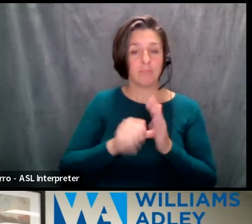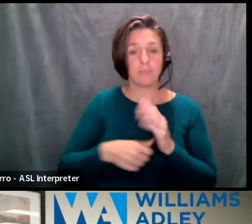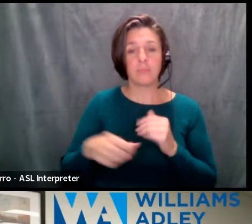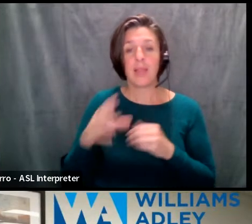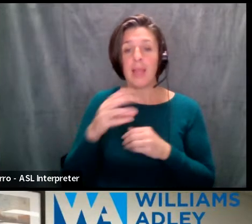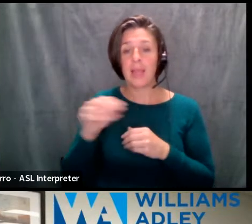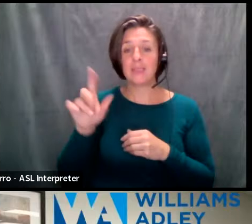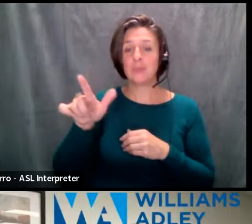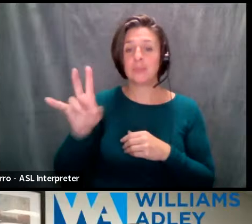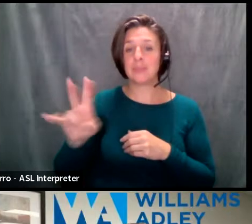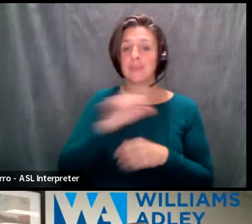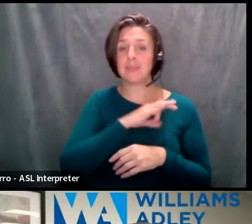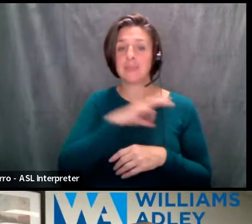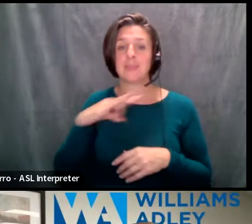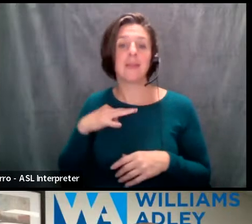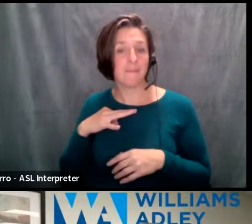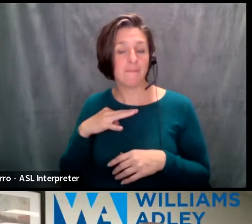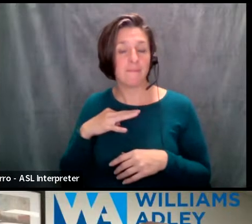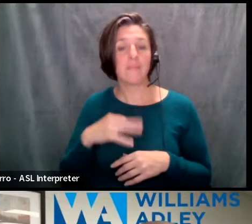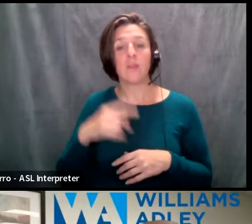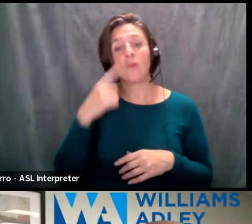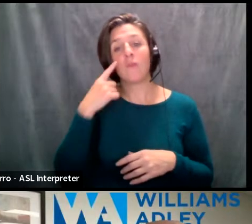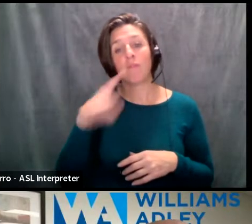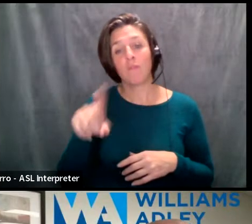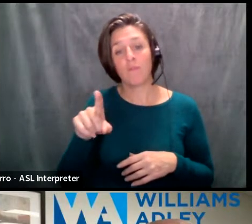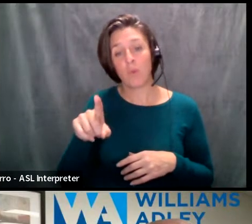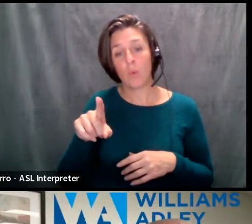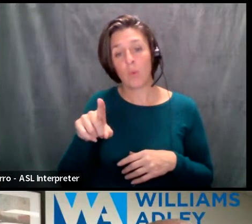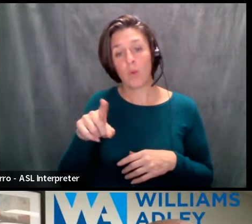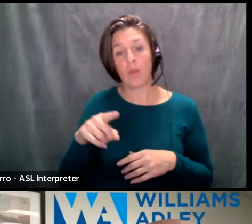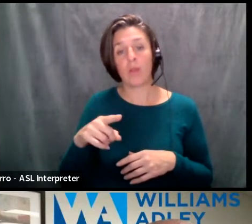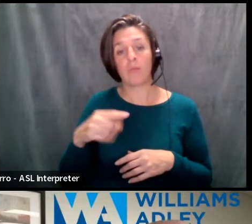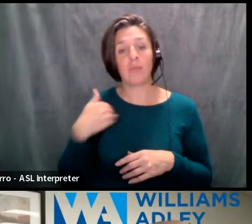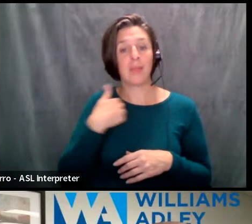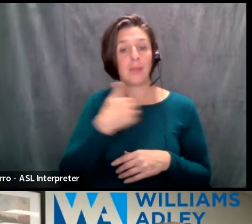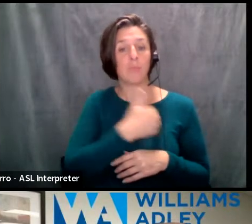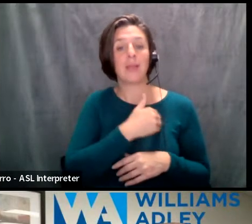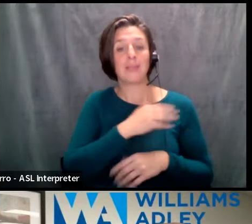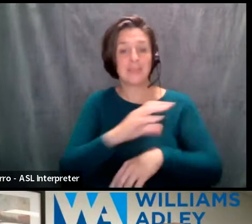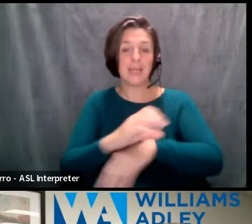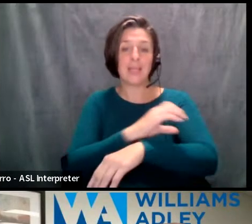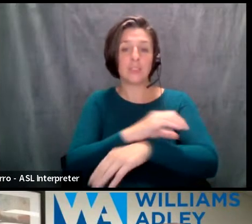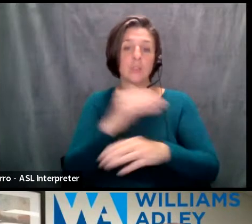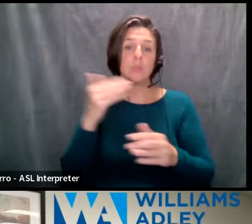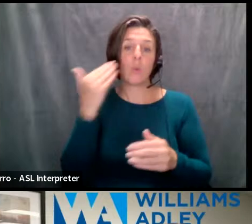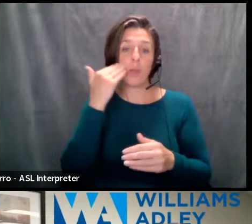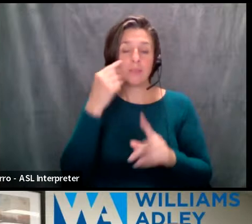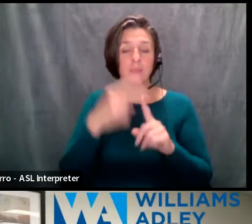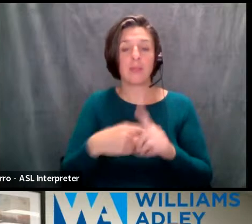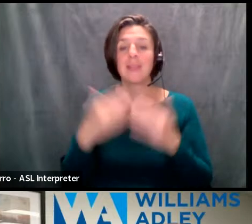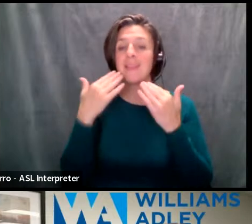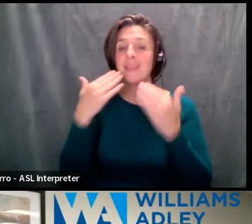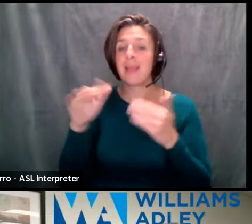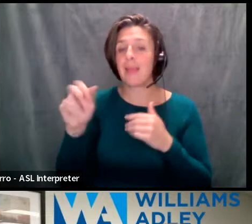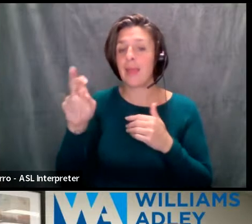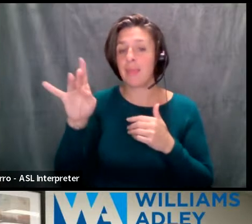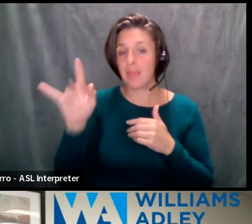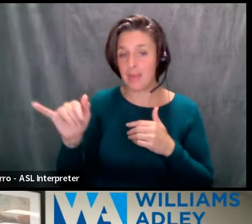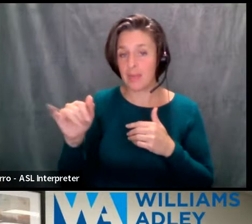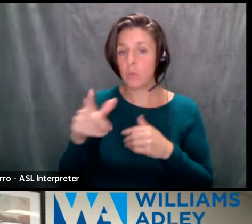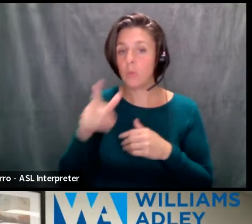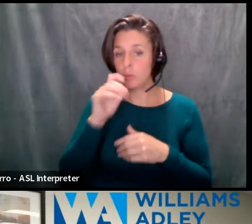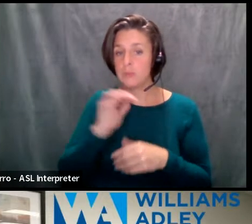members. For the Breast Cancer Awareness Month, we'd like to thank Anthony, who is in